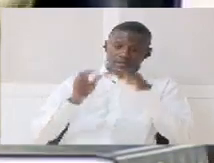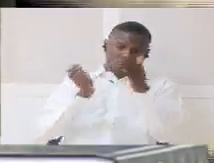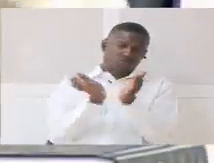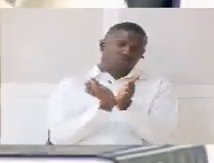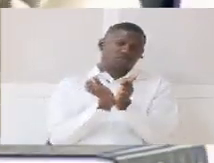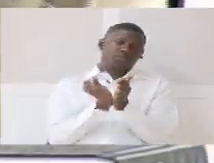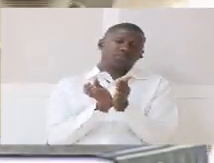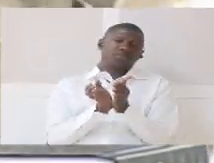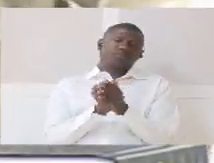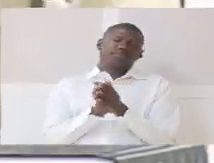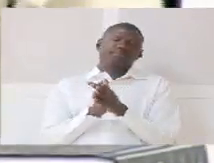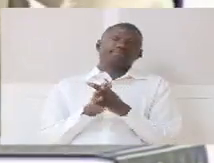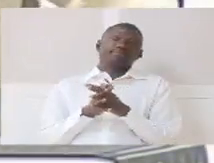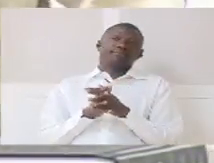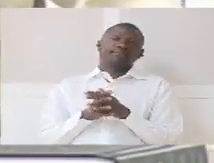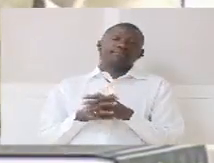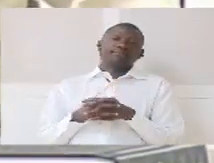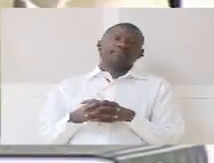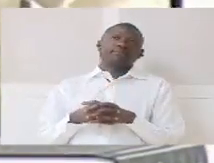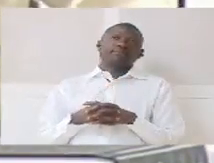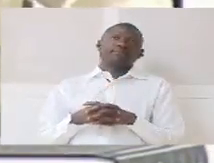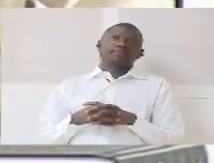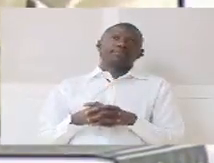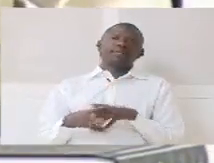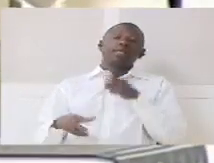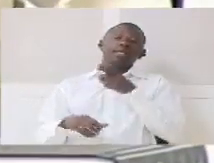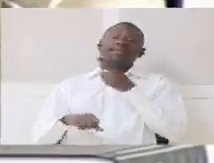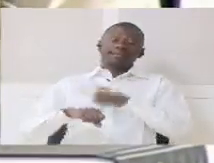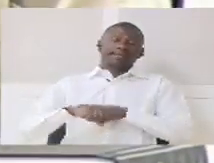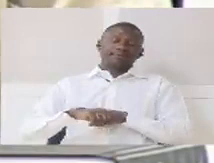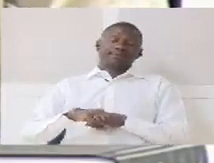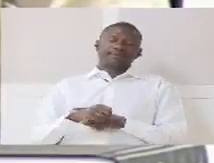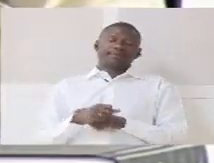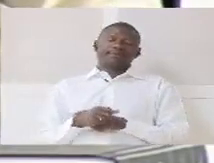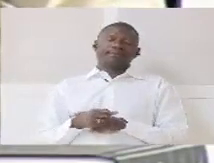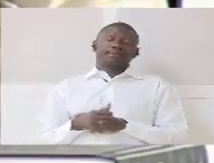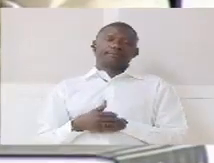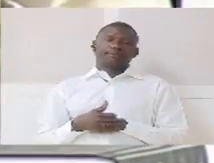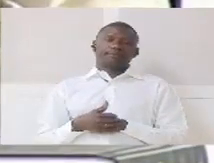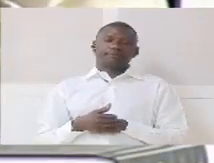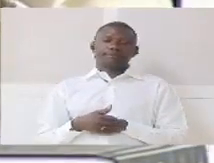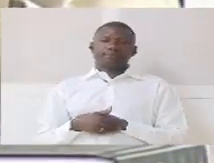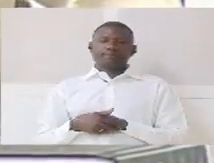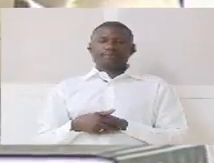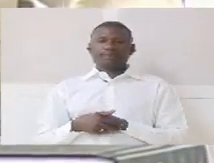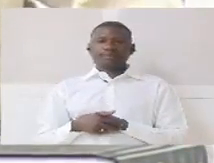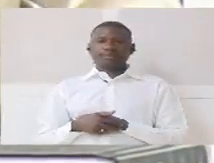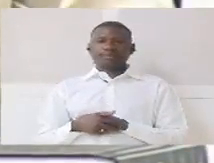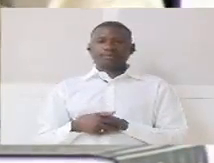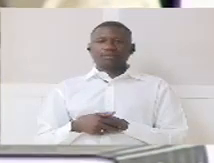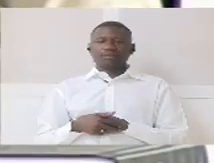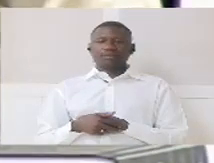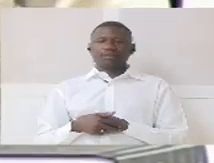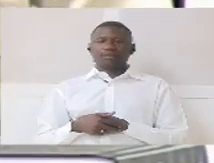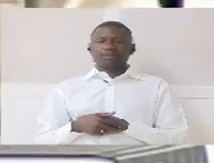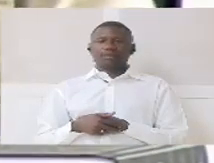But that particular time. During that time. Be GTTI,